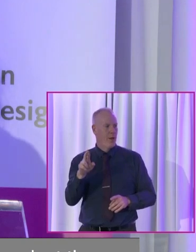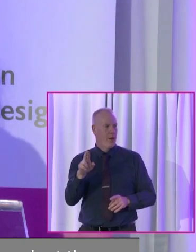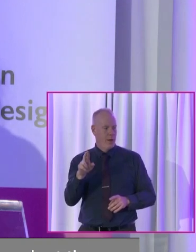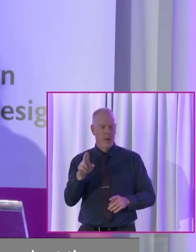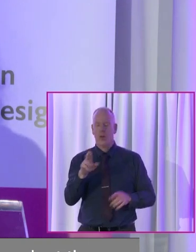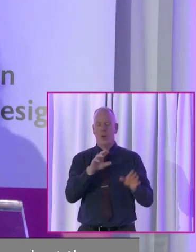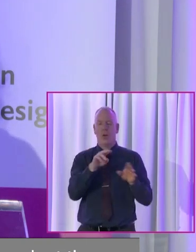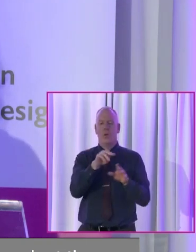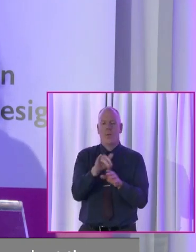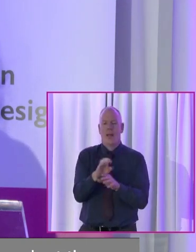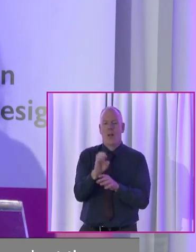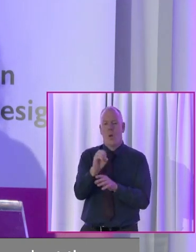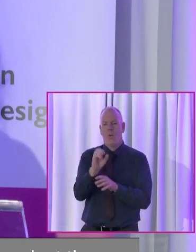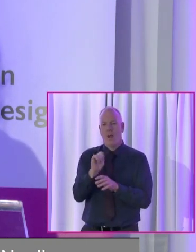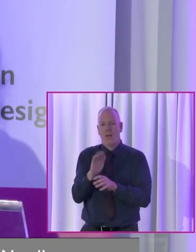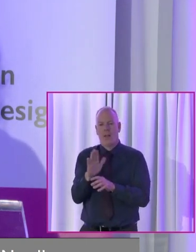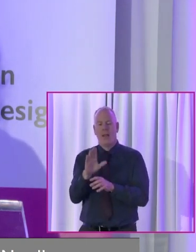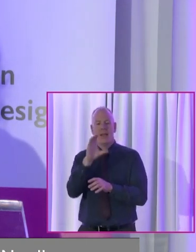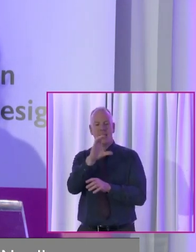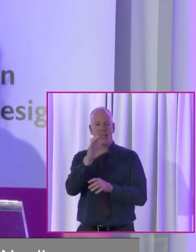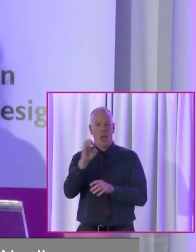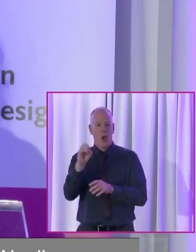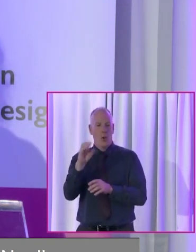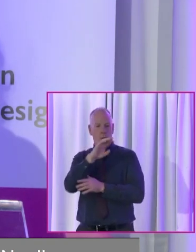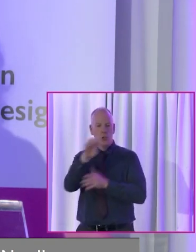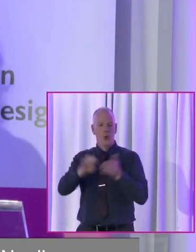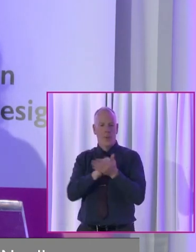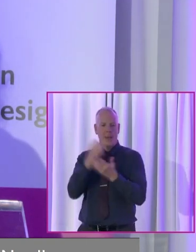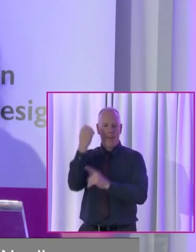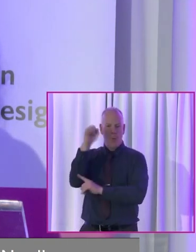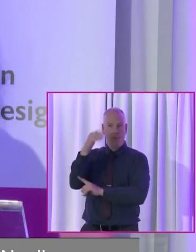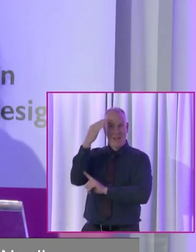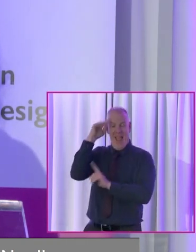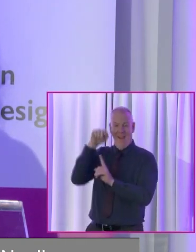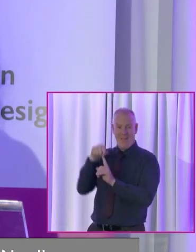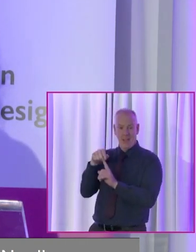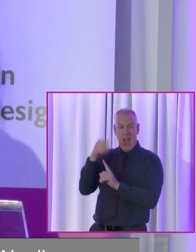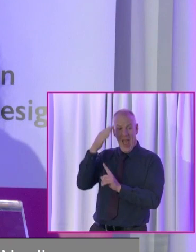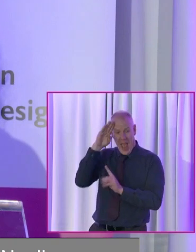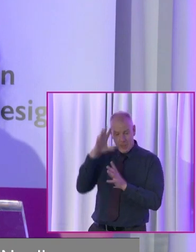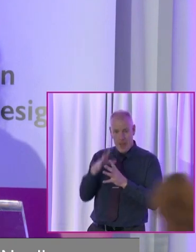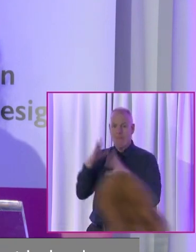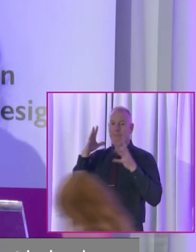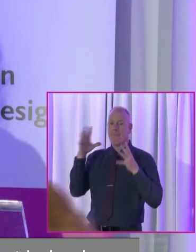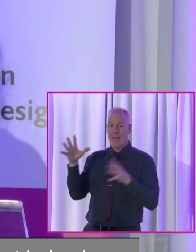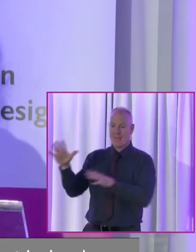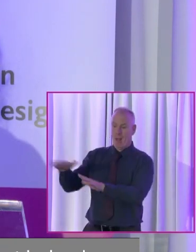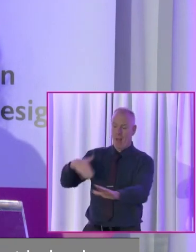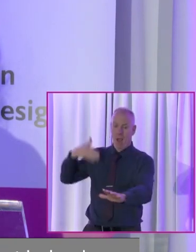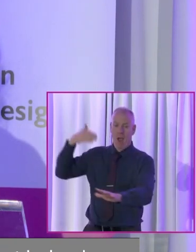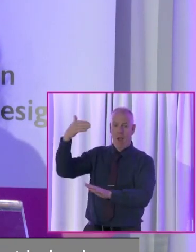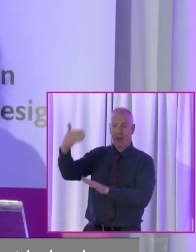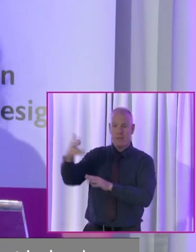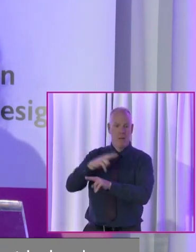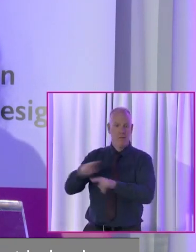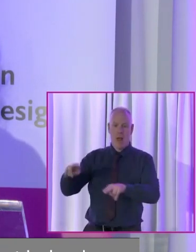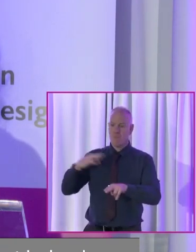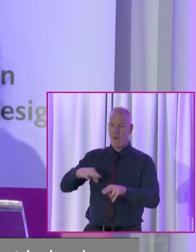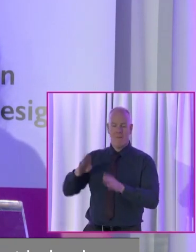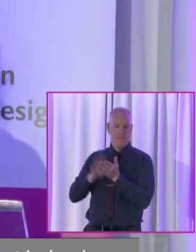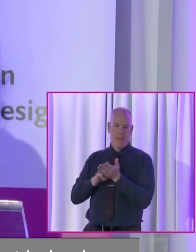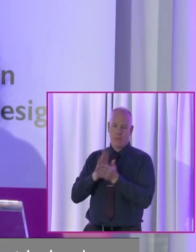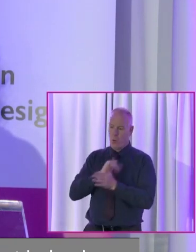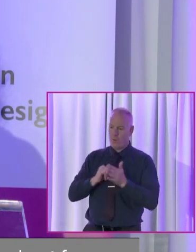Noelle O'Connell, who's CEO of the European Movement Ireland, which is Ireland's largest and longest established not-for-profit